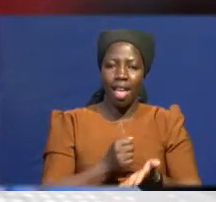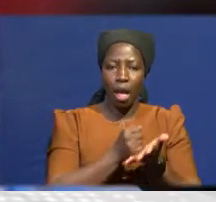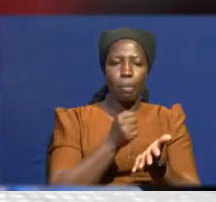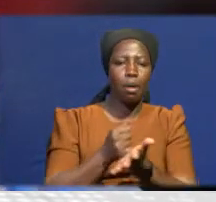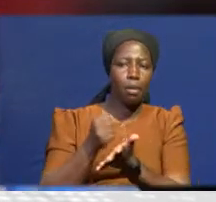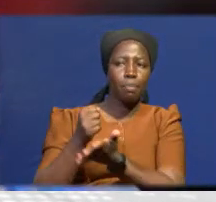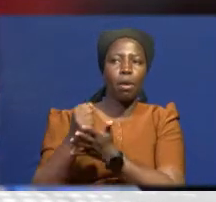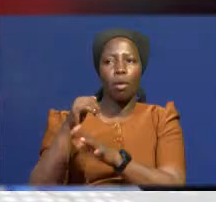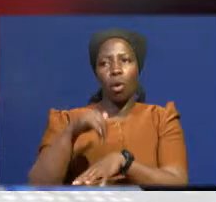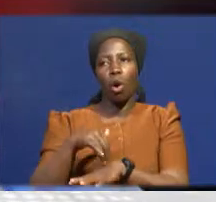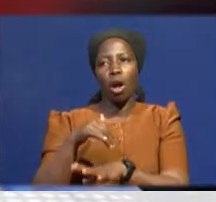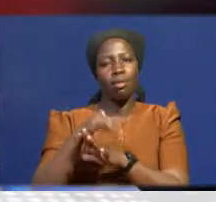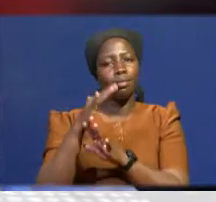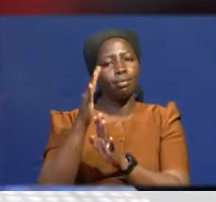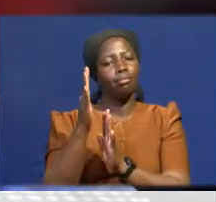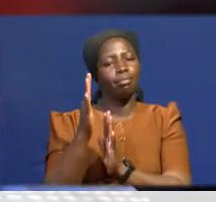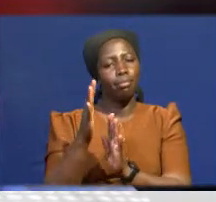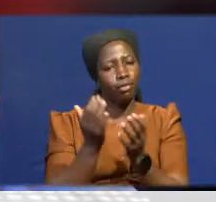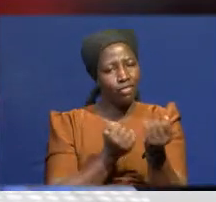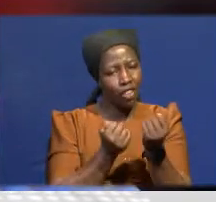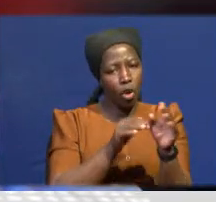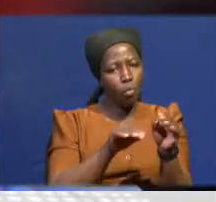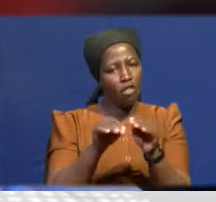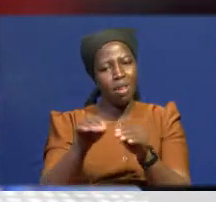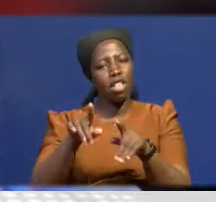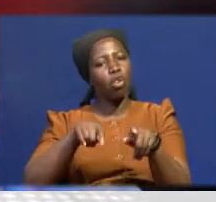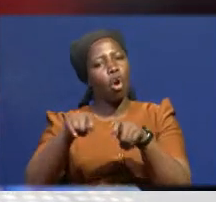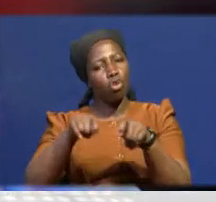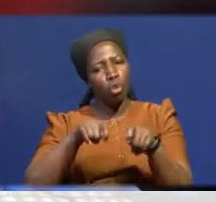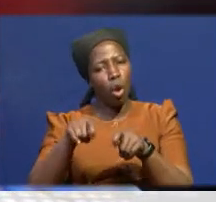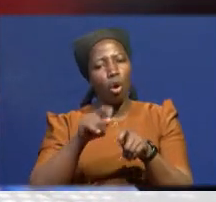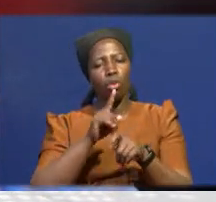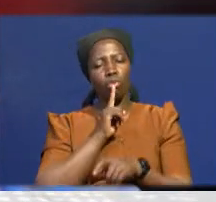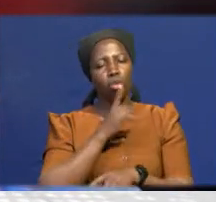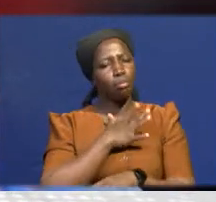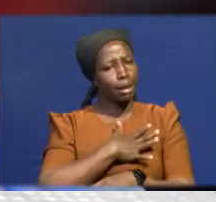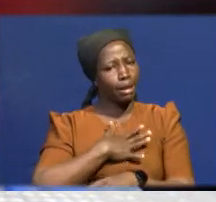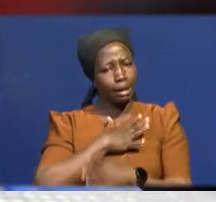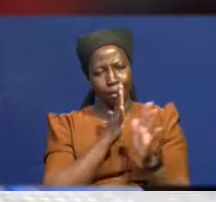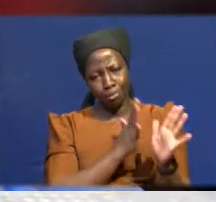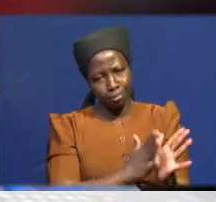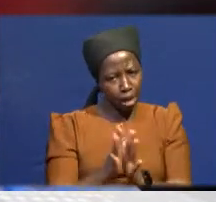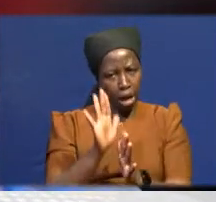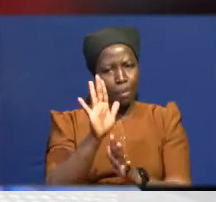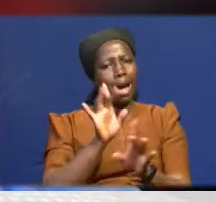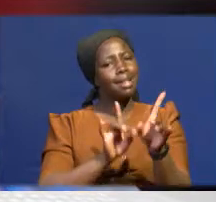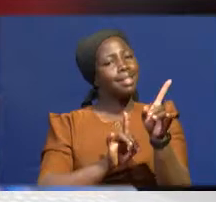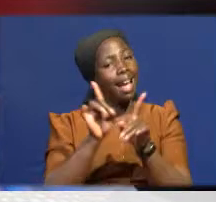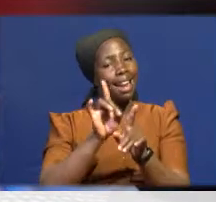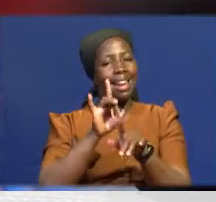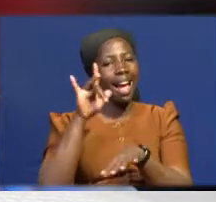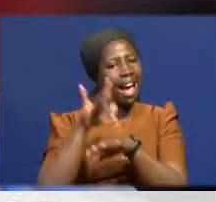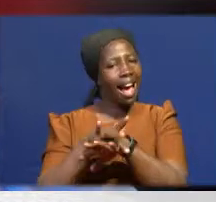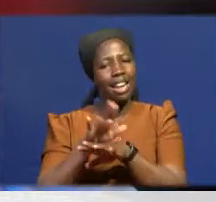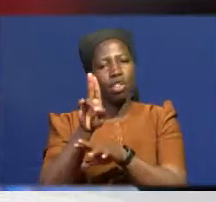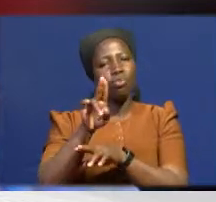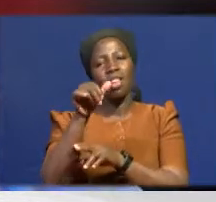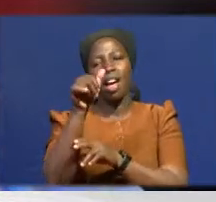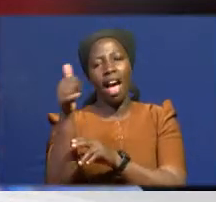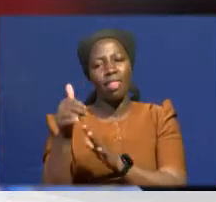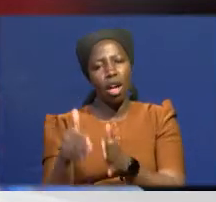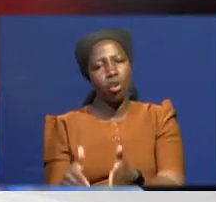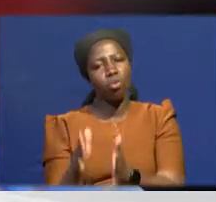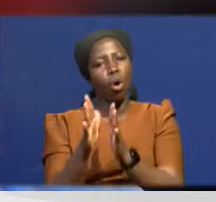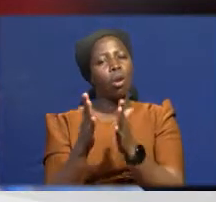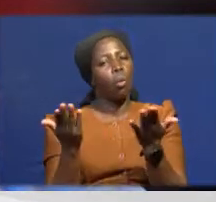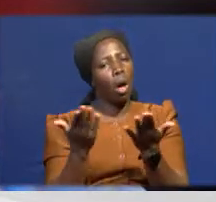terms of traffic marshalling and traffic management. Kindly plan your journey early. Use alternative roads where possible.